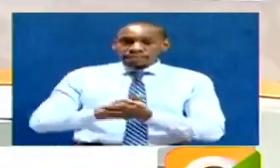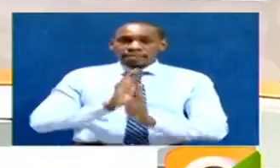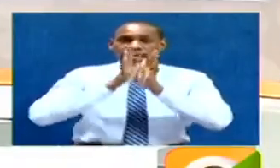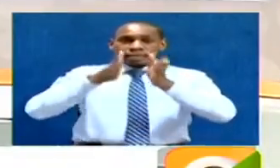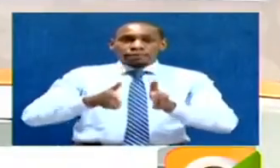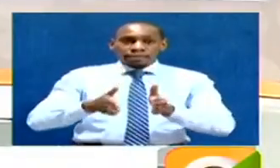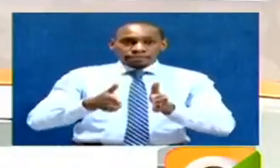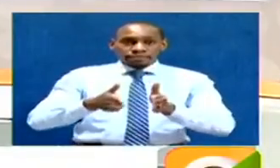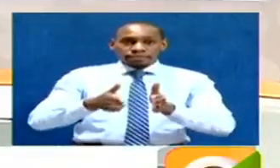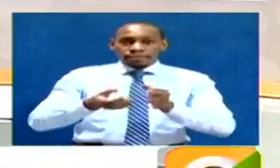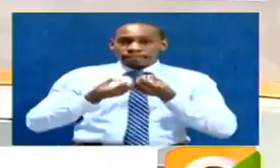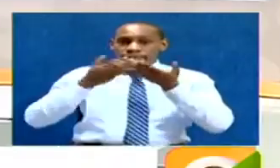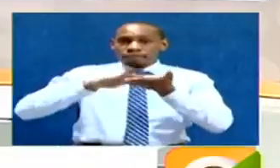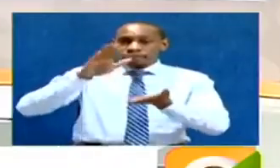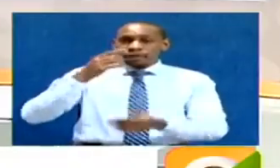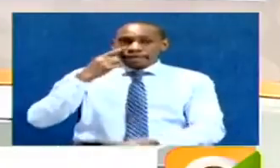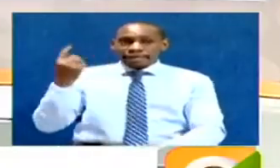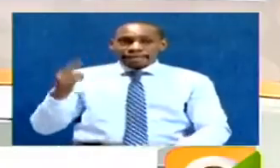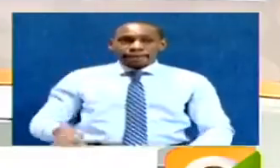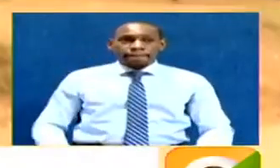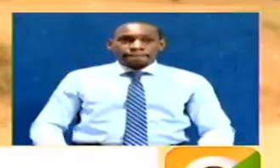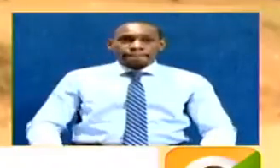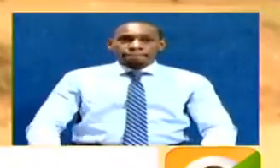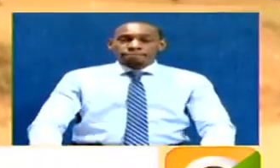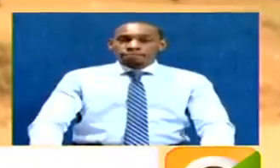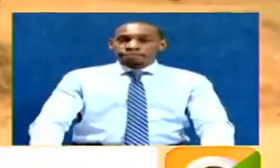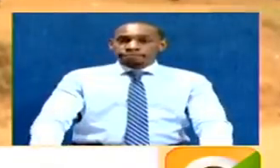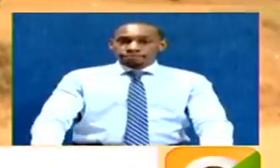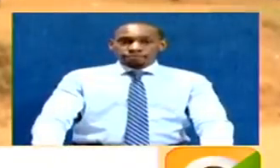Martin Munene has the details.